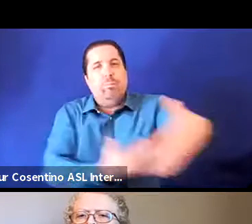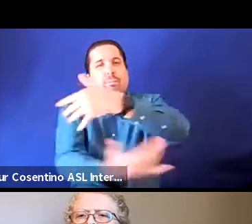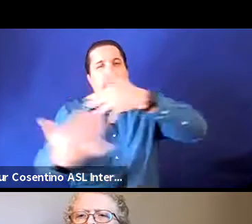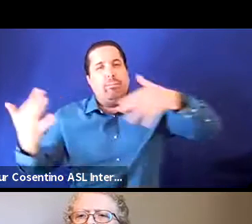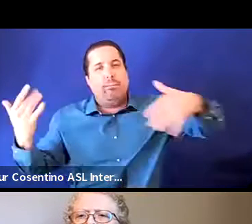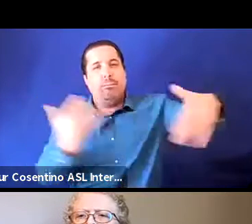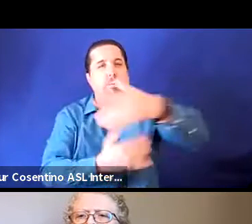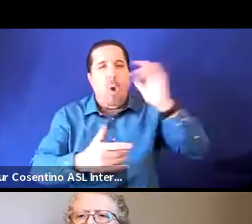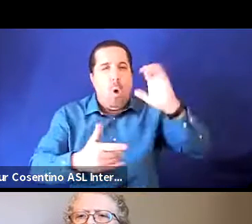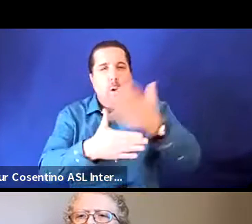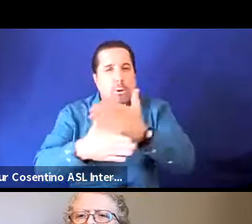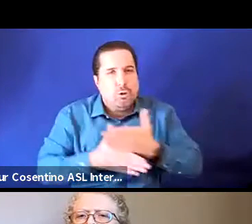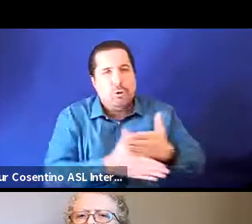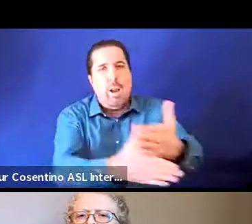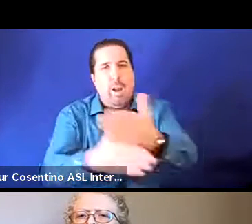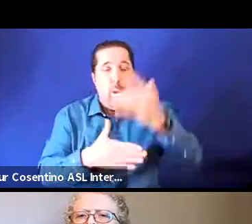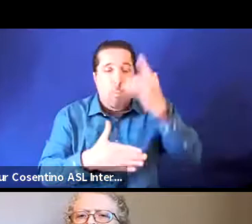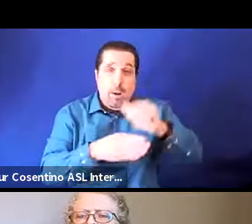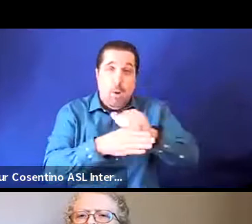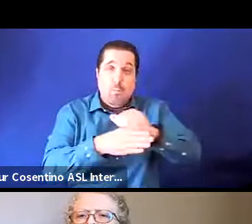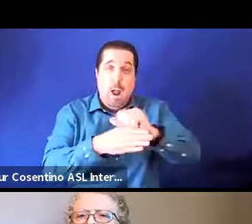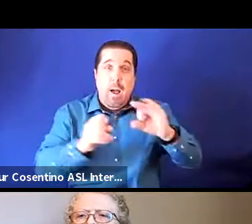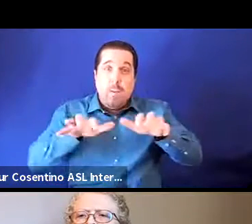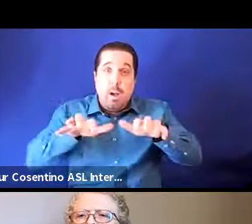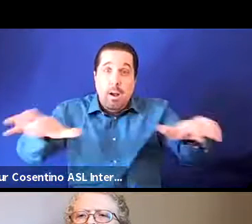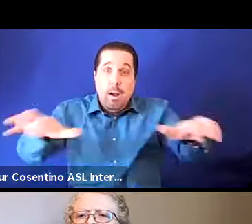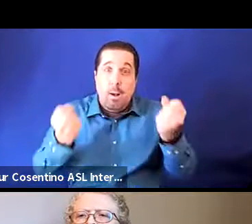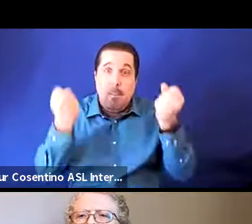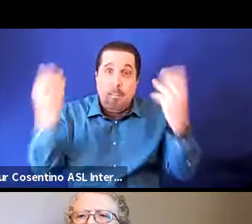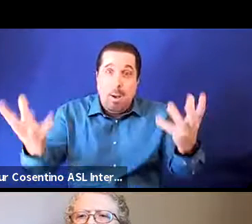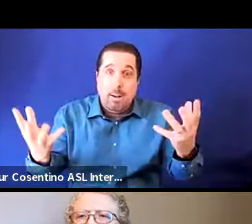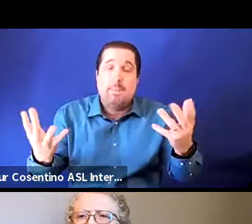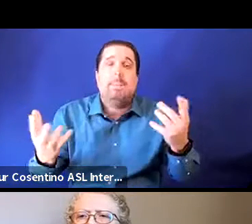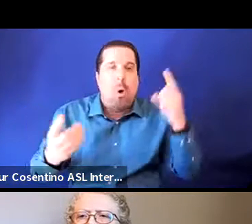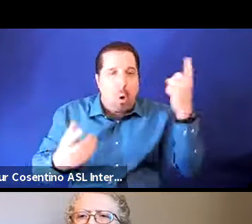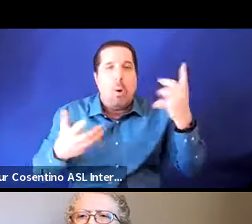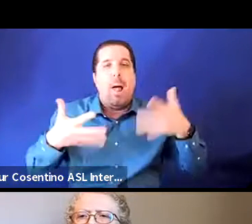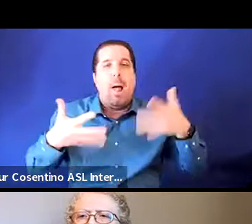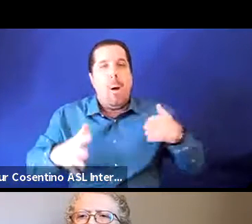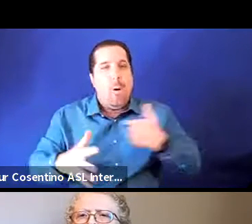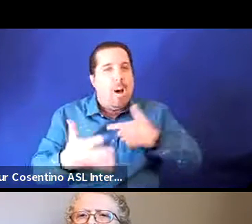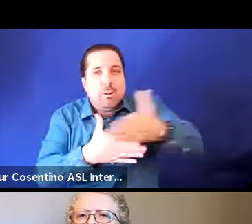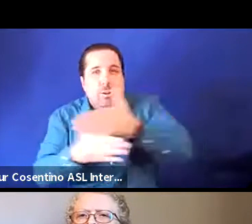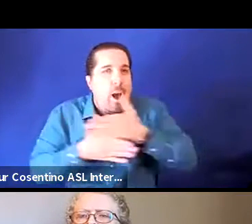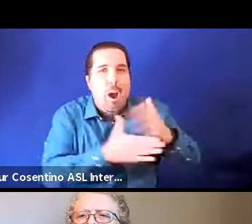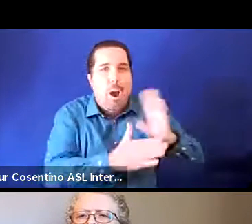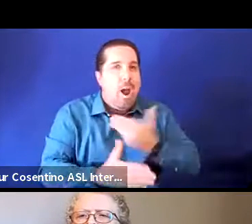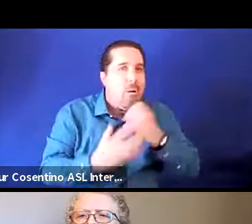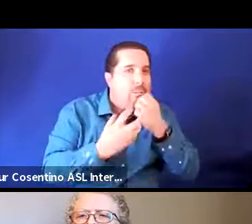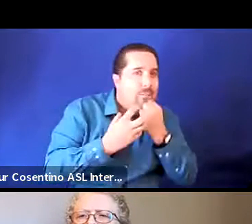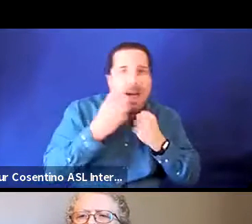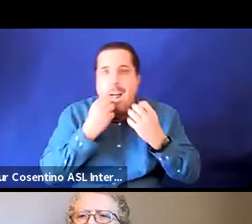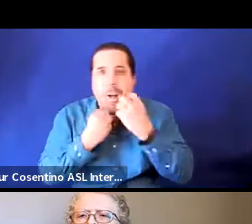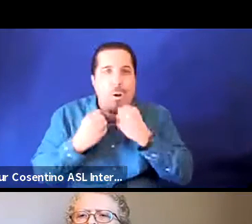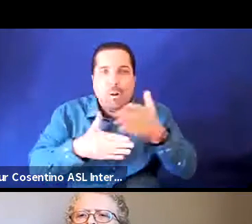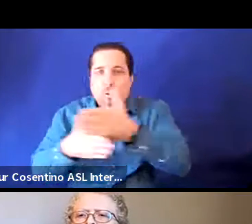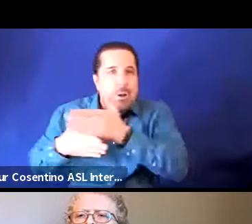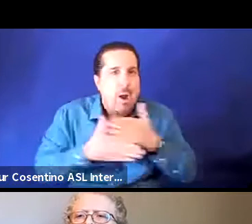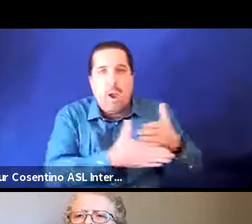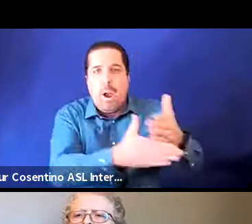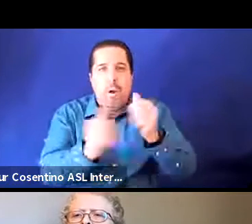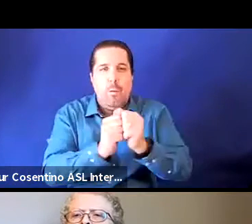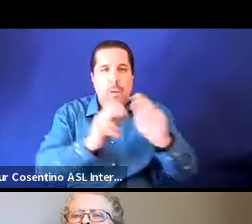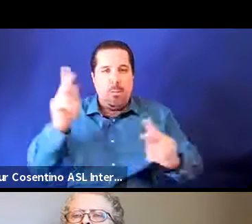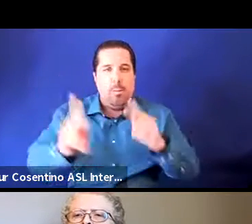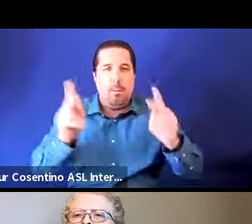Suparna always shares, because the practice of abundance has always allowed us to live our values of reimagining humanity, as it requires never to